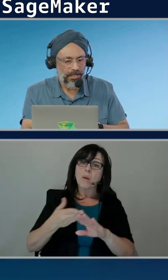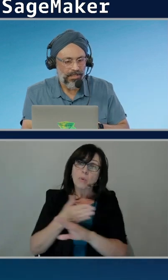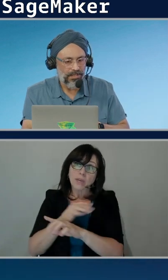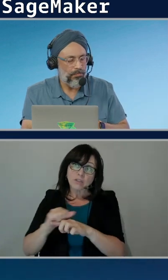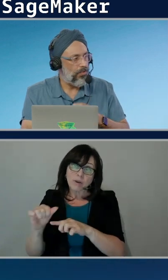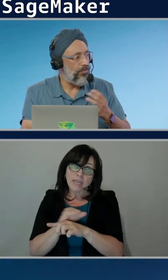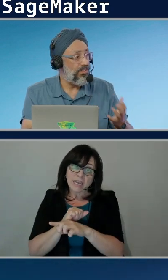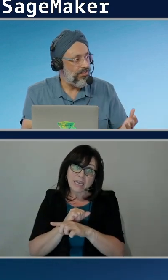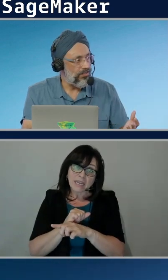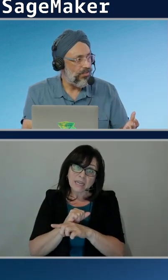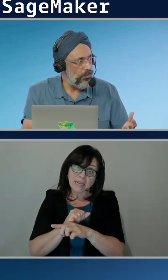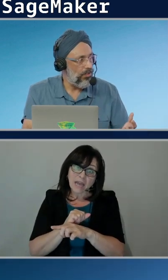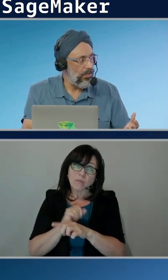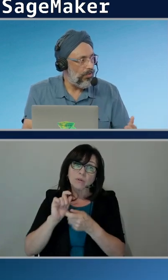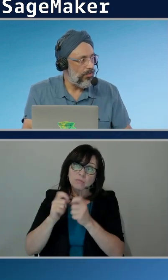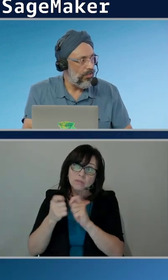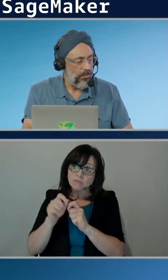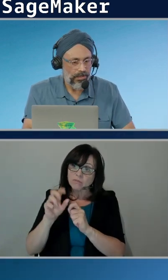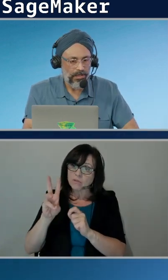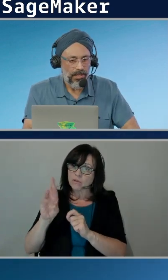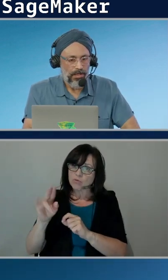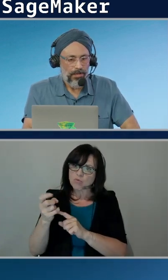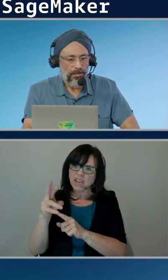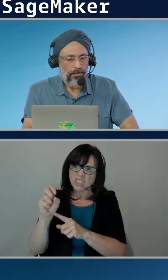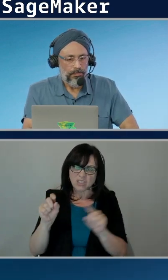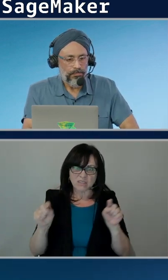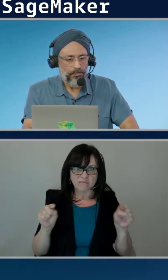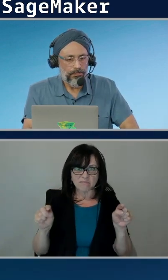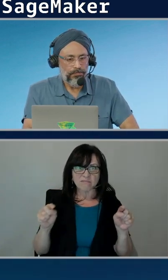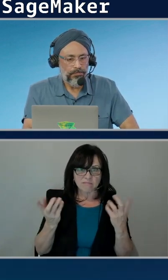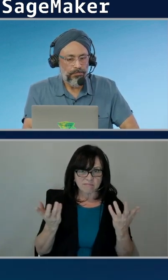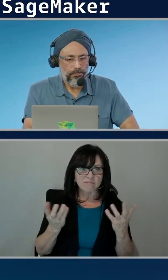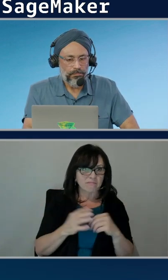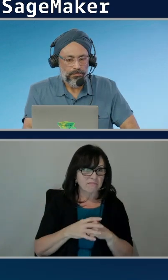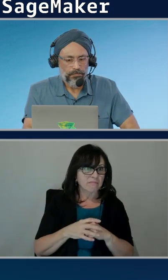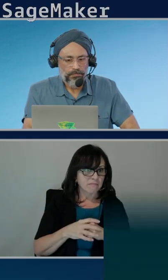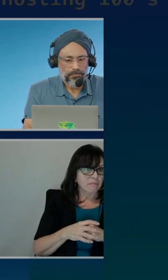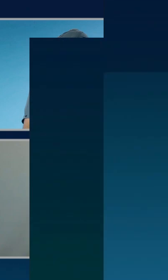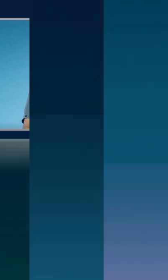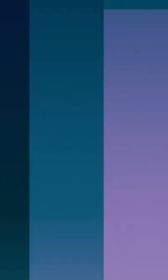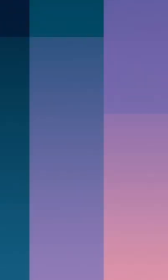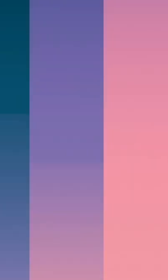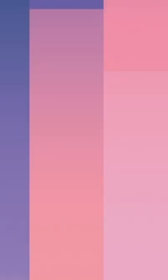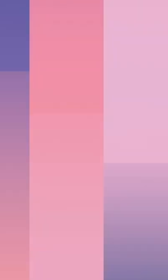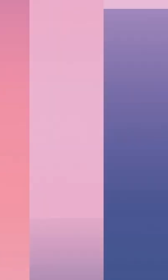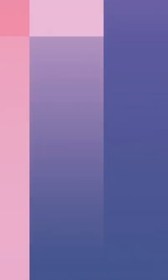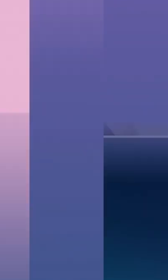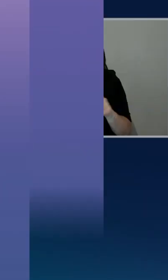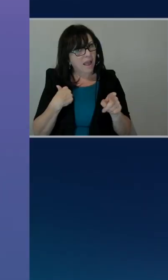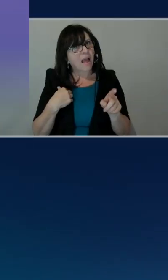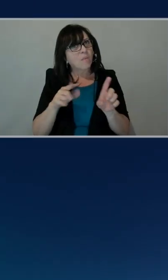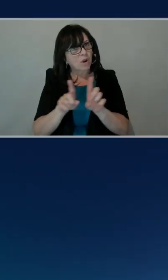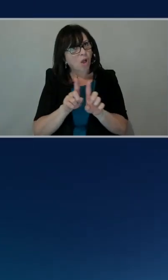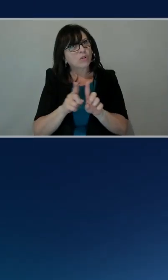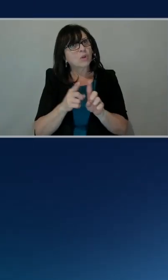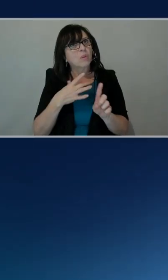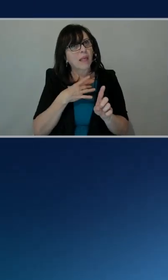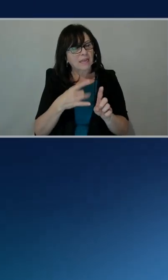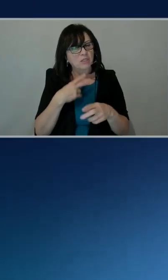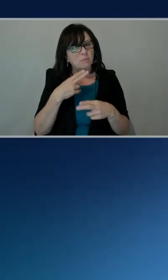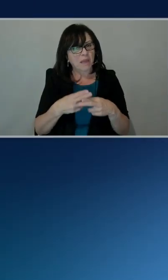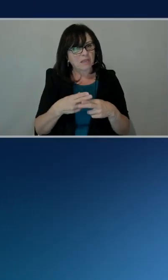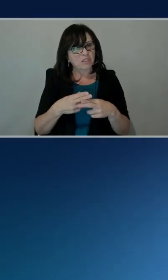creating X number of wrenches to think about it. Right? I would also like to point out, perhaps,